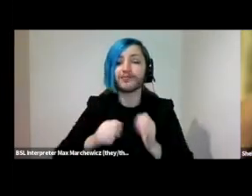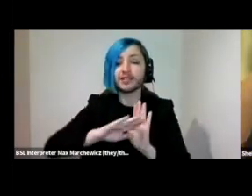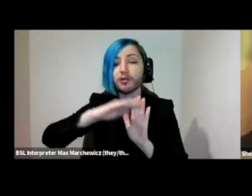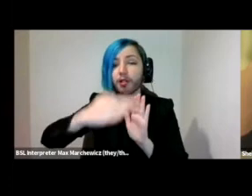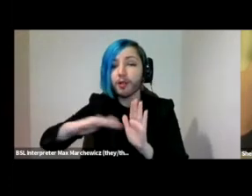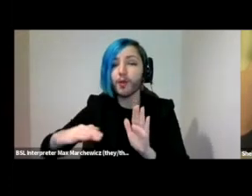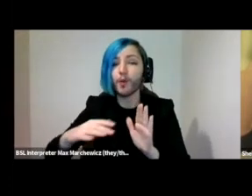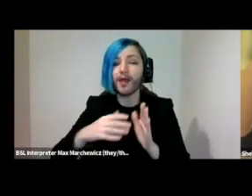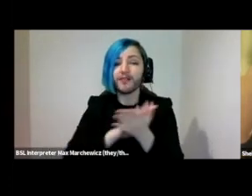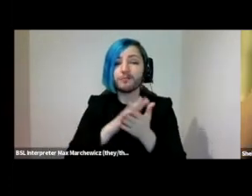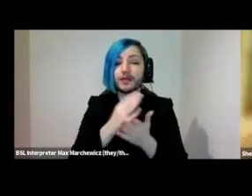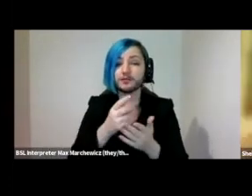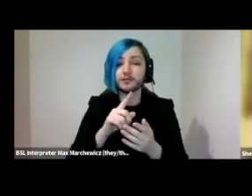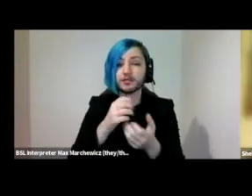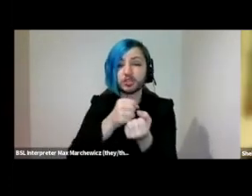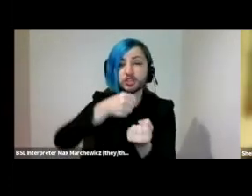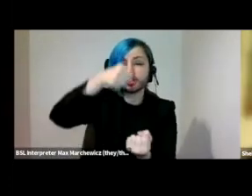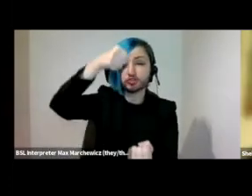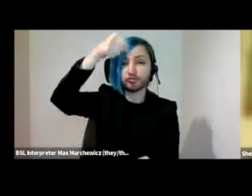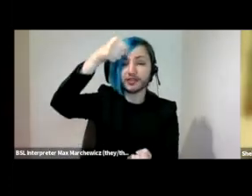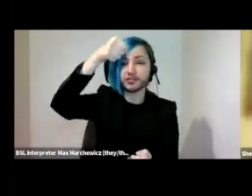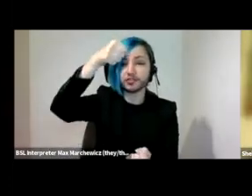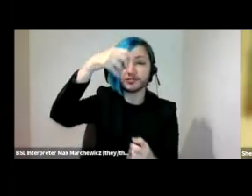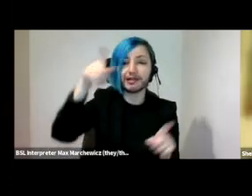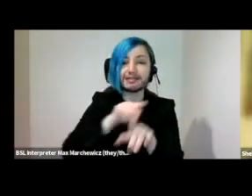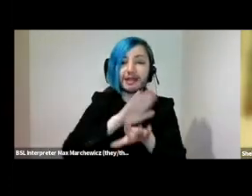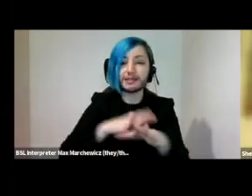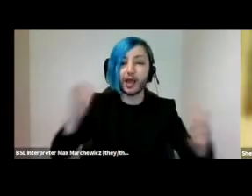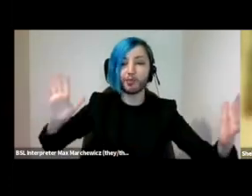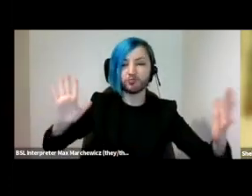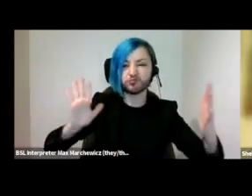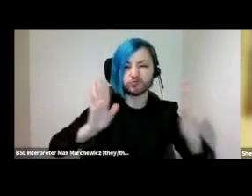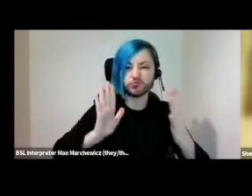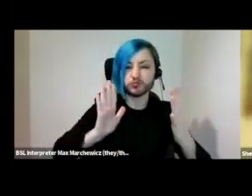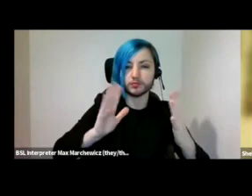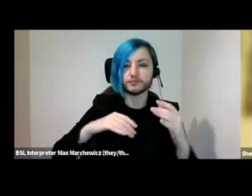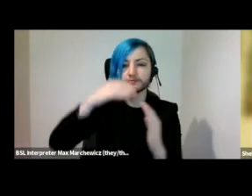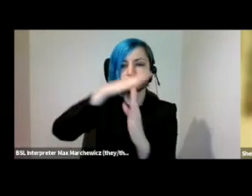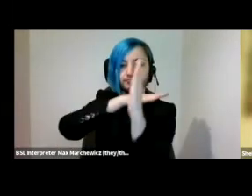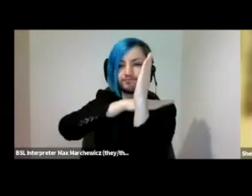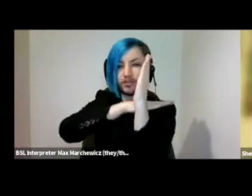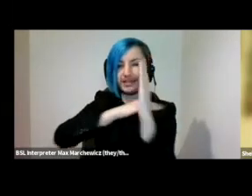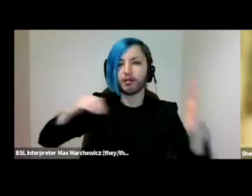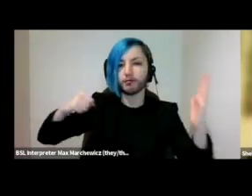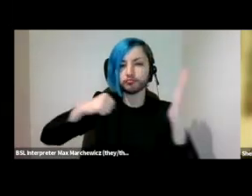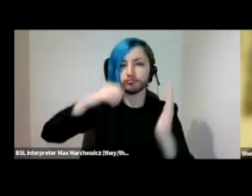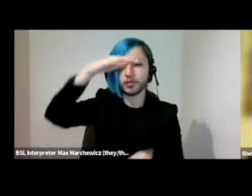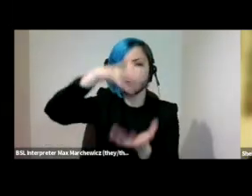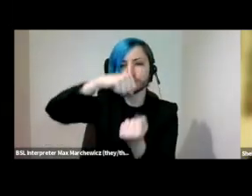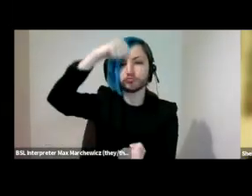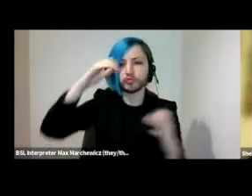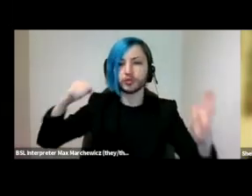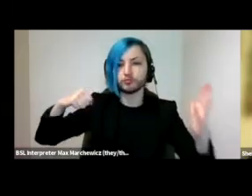stretches distances in one direction and simultaneously squashes them at right angles to that. So that's,